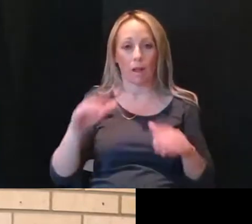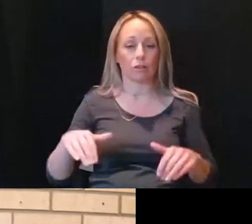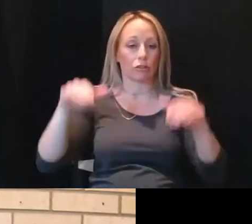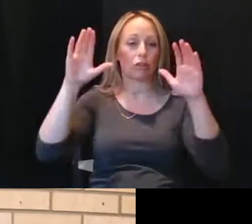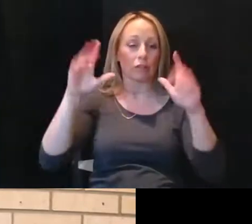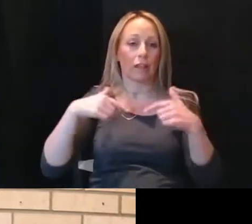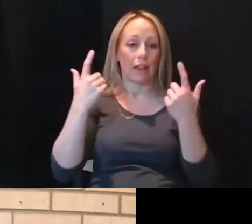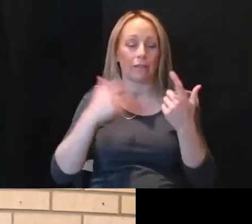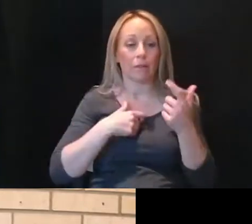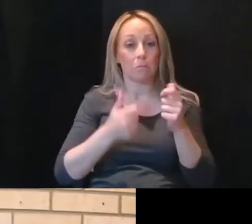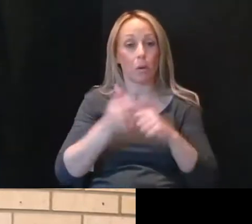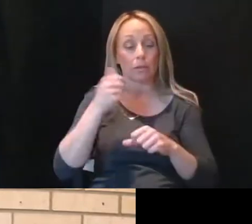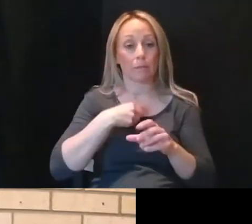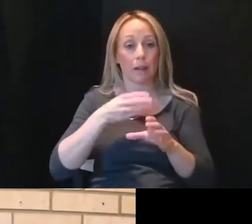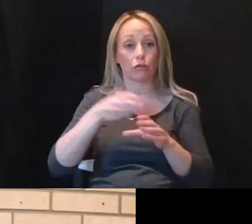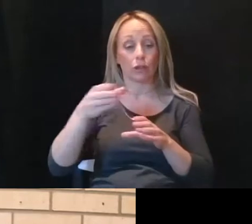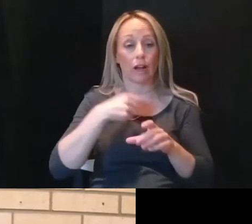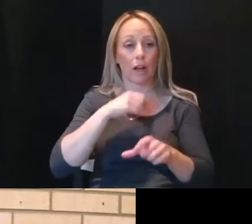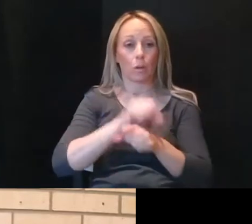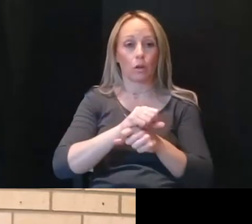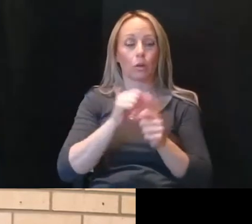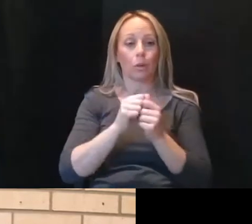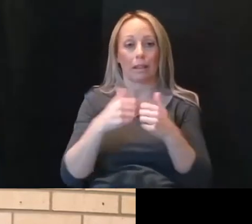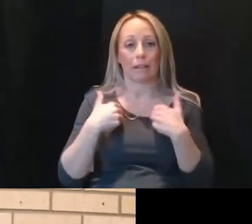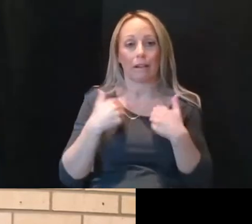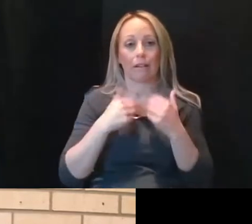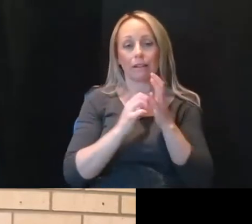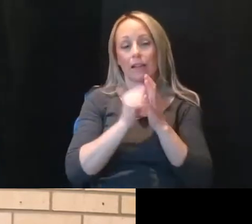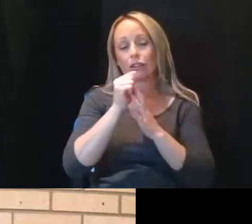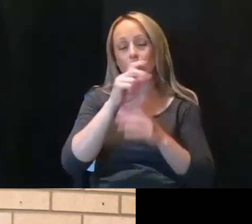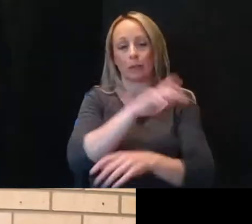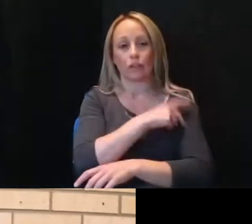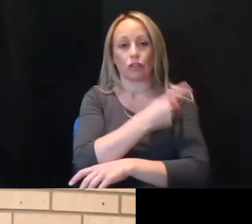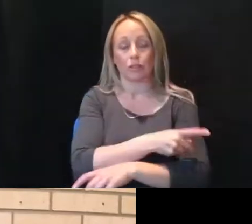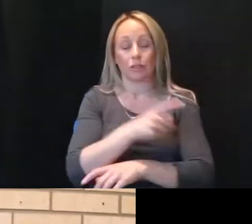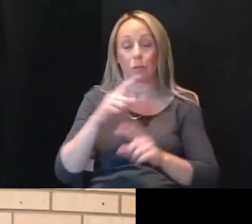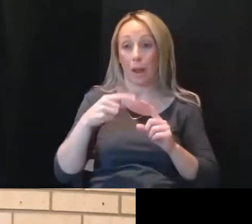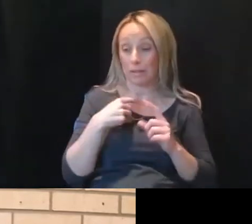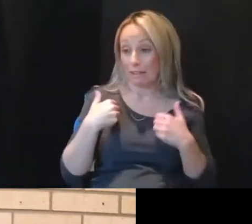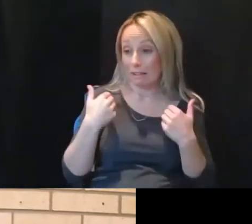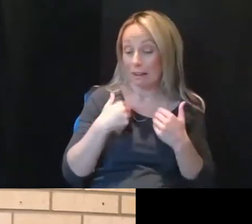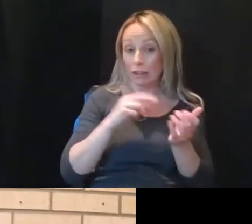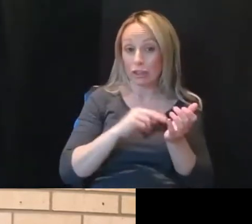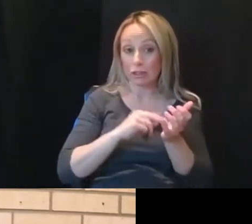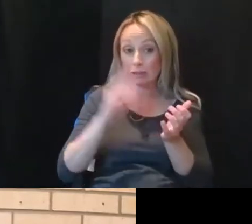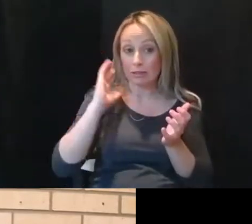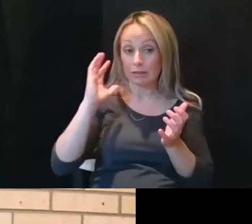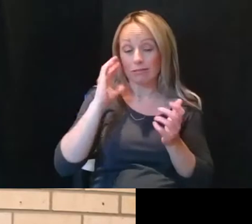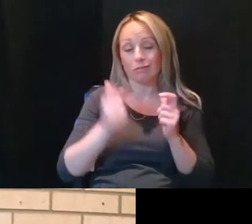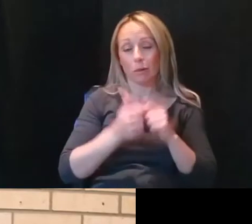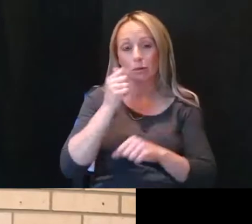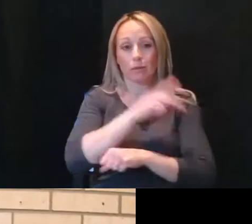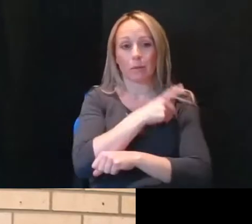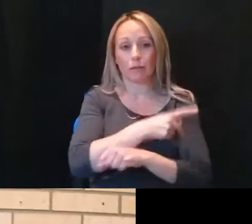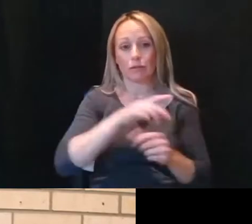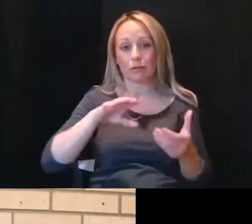most of my career working with young cancer patients. When I was a young nurse, most of the patients died, but by